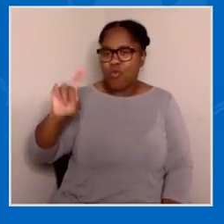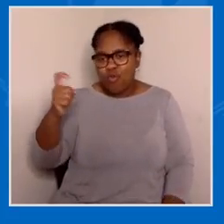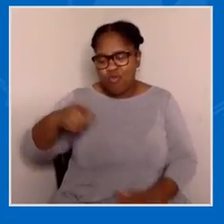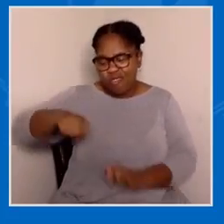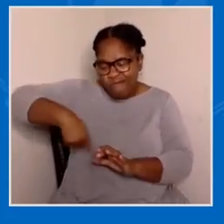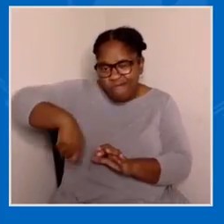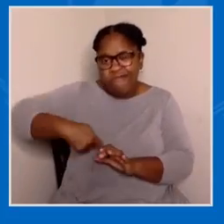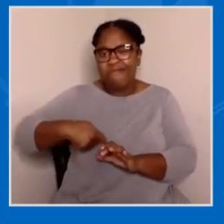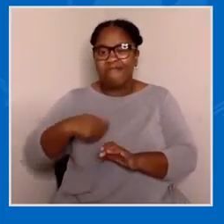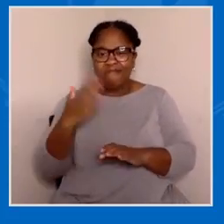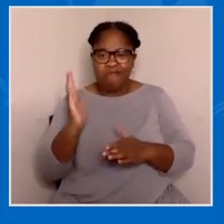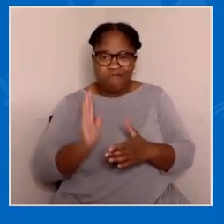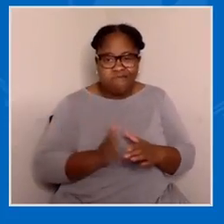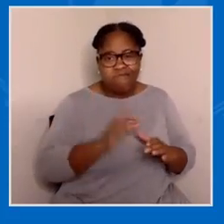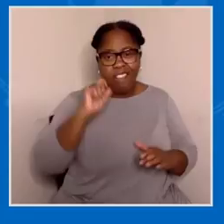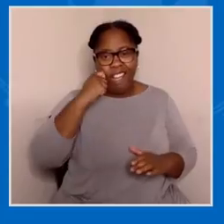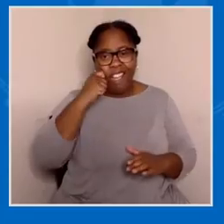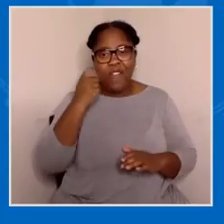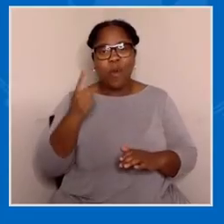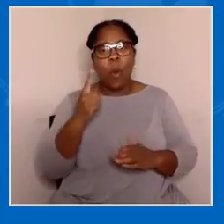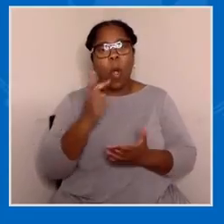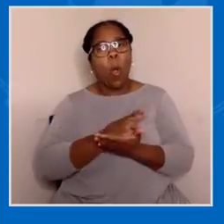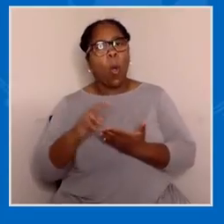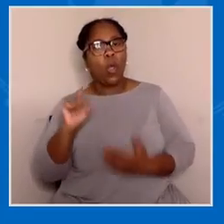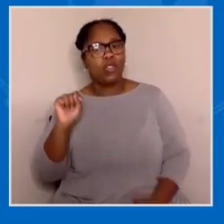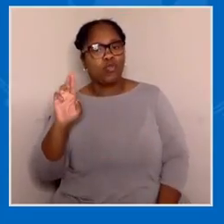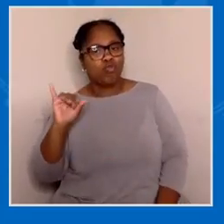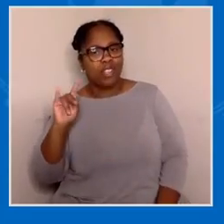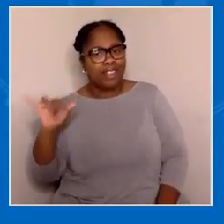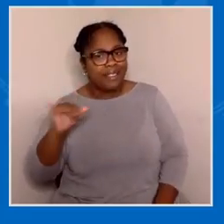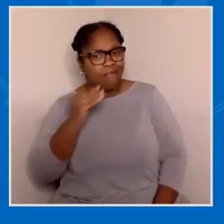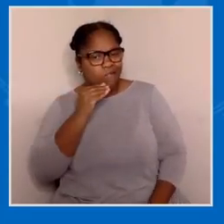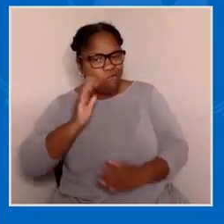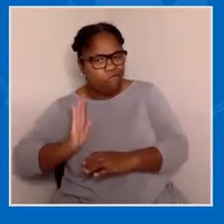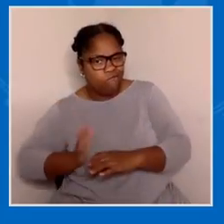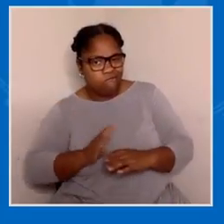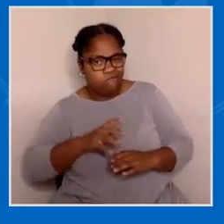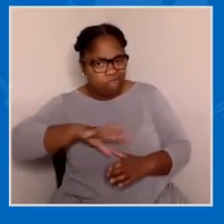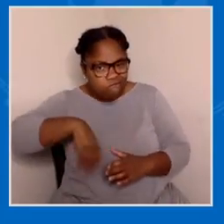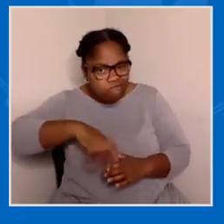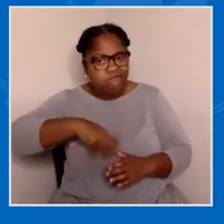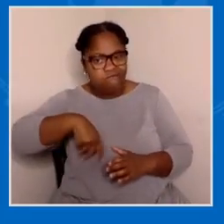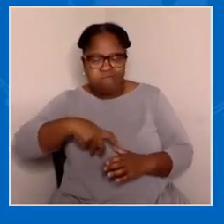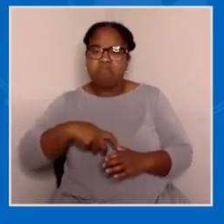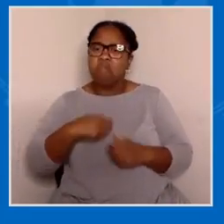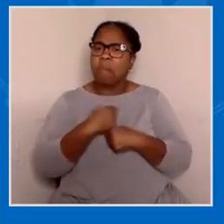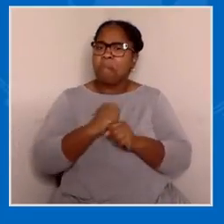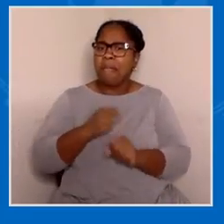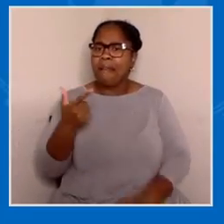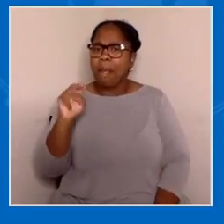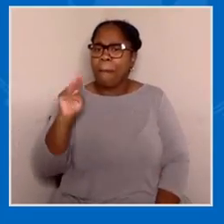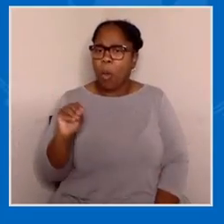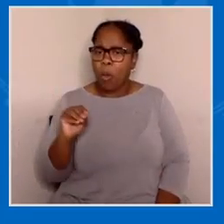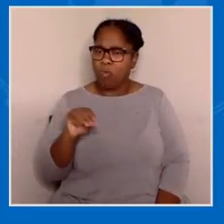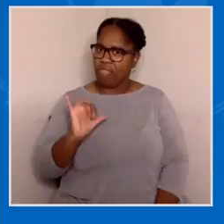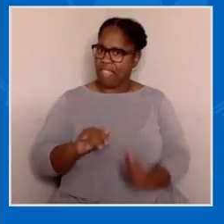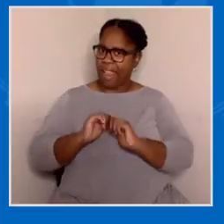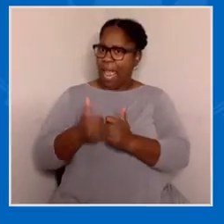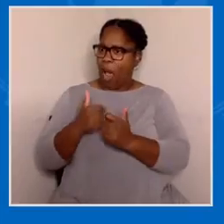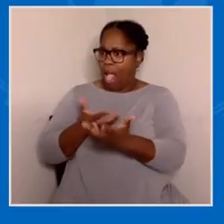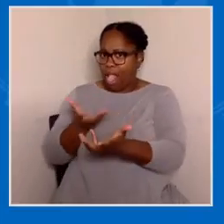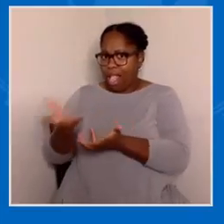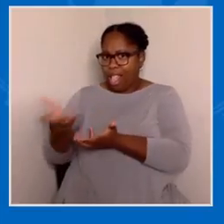gumbo. It was my way of breaking down barriers, connecting with people, and starting to see each